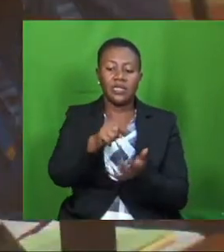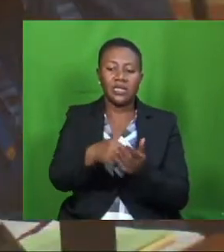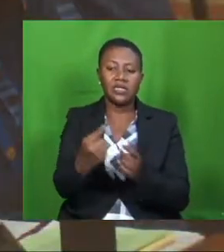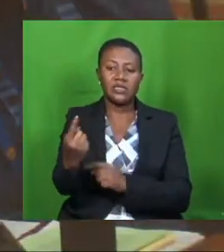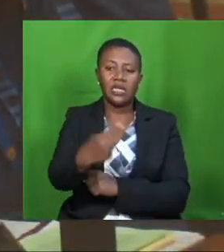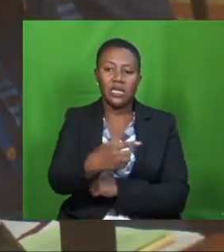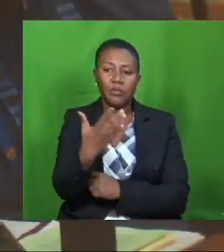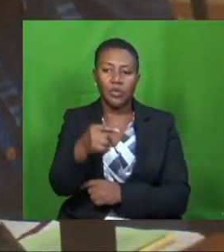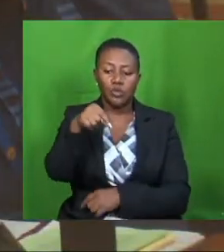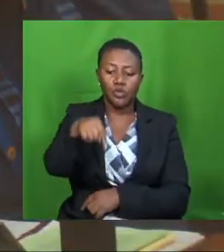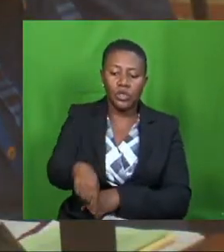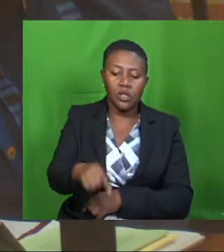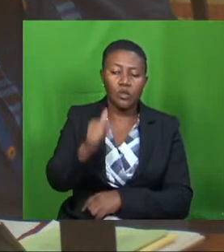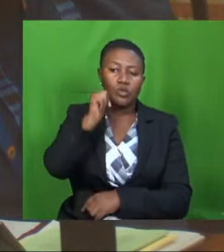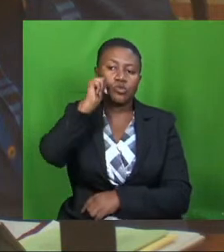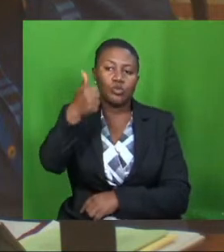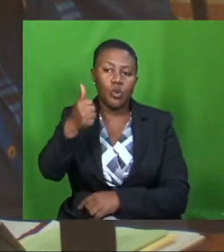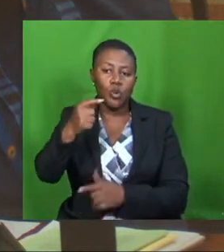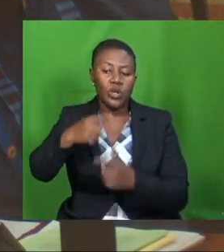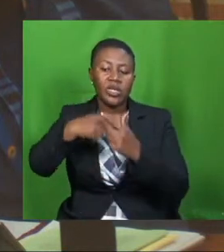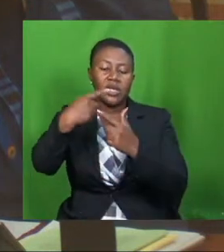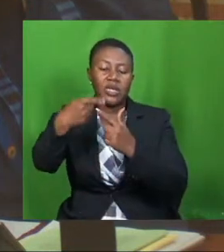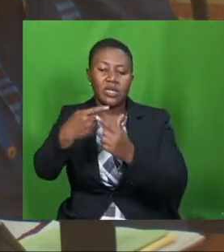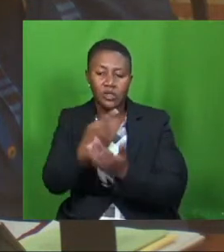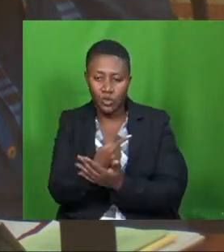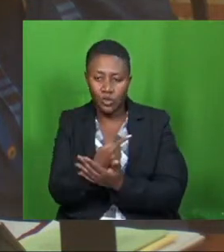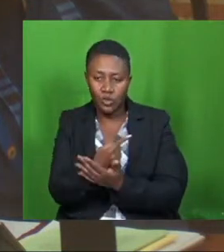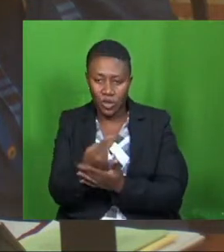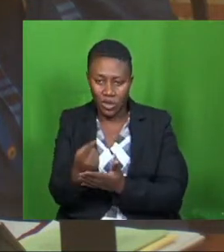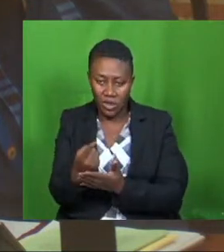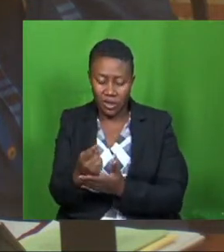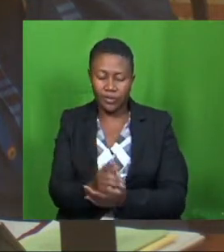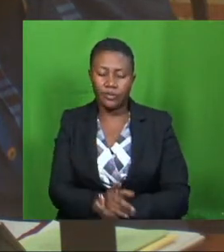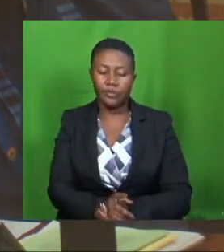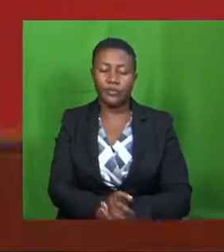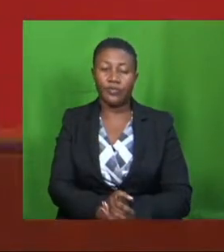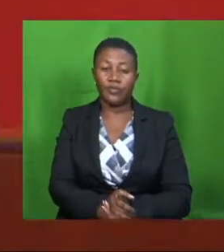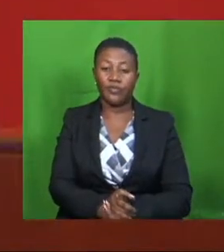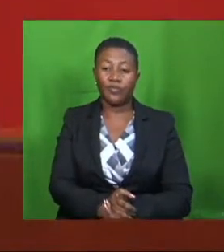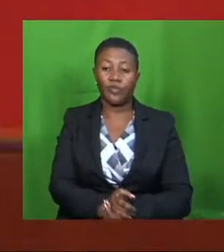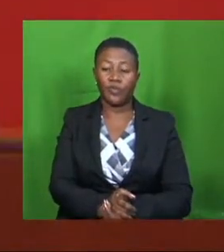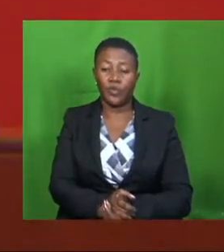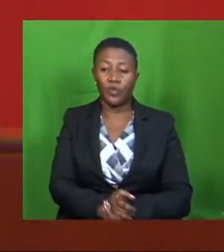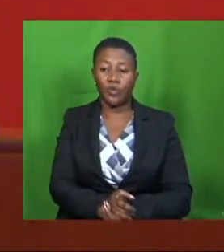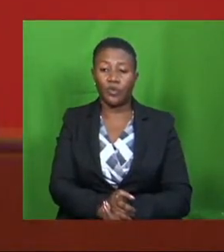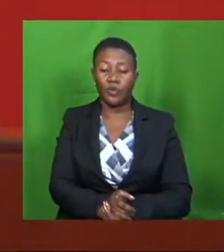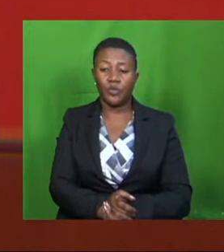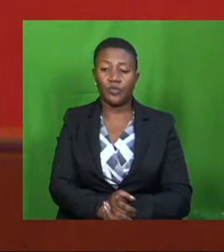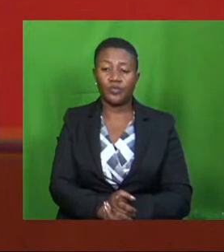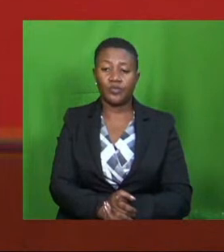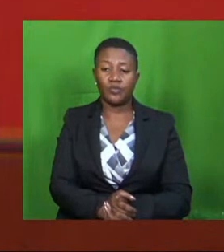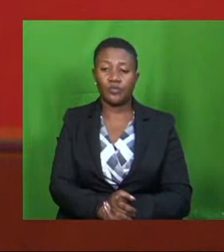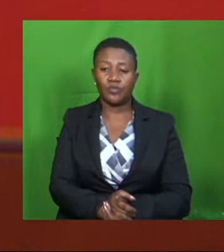to, we can have that conclave and discuss those matters. Mr. Speaker, thank you very much for the opportunity.